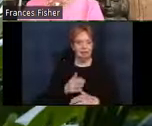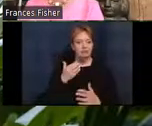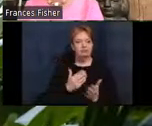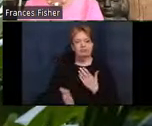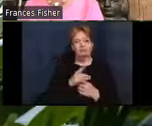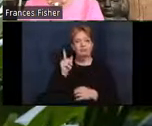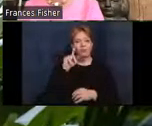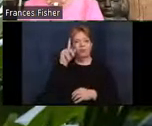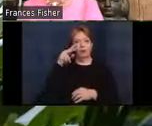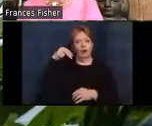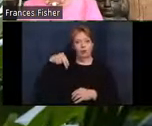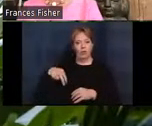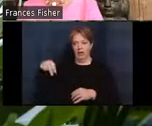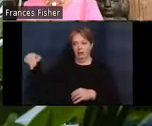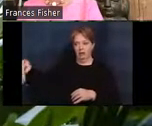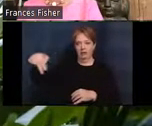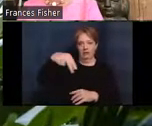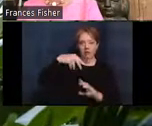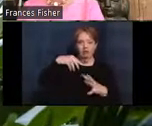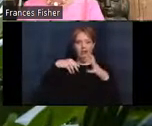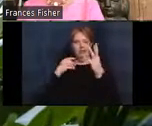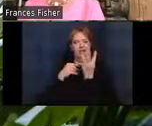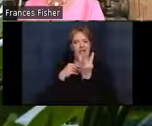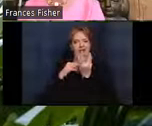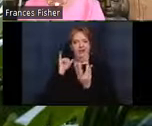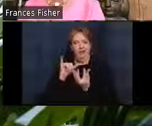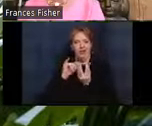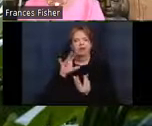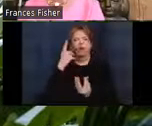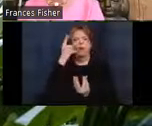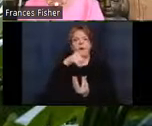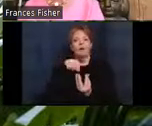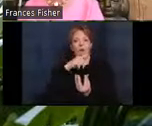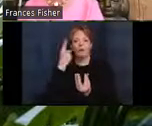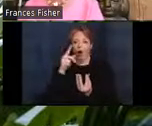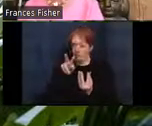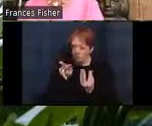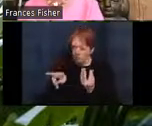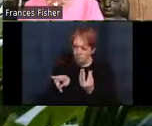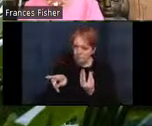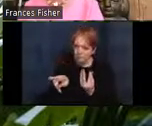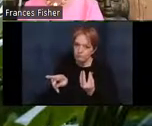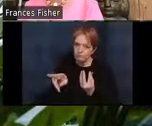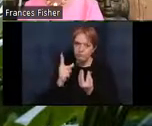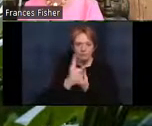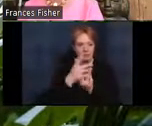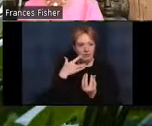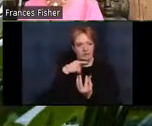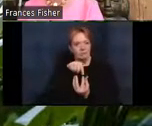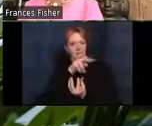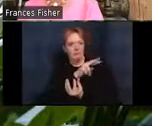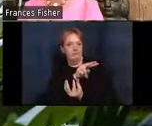them, one of them is always looking at you, which is a really protective and wonderful feeling when you're here in the gardens.